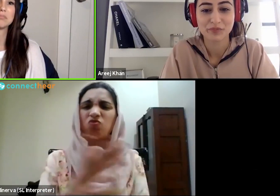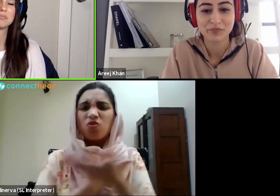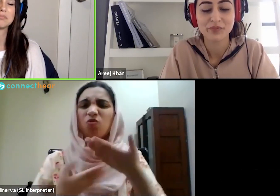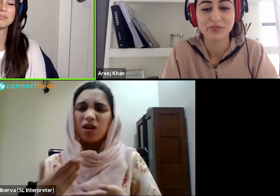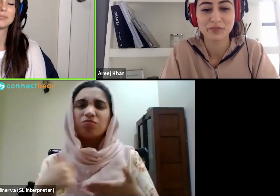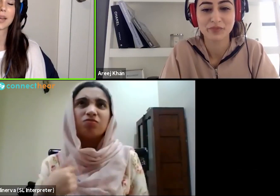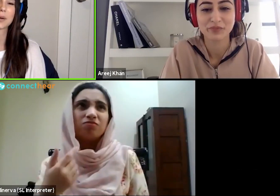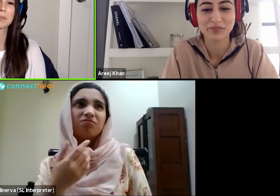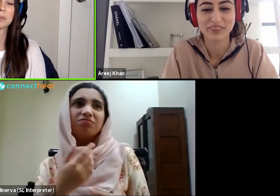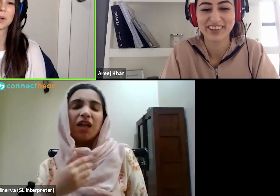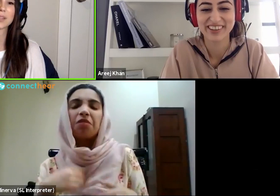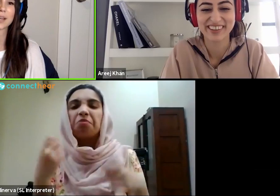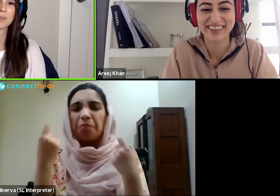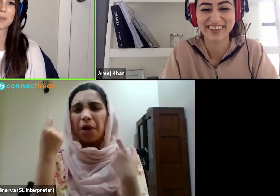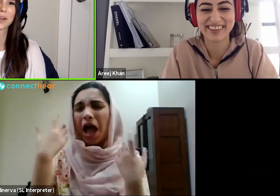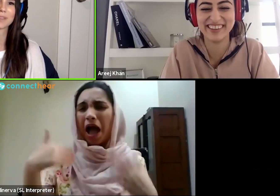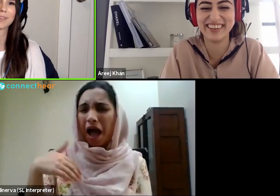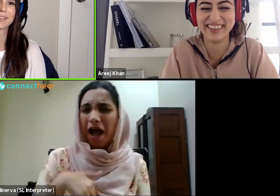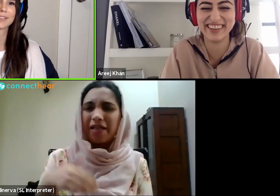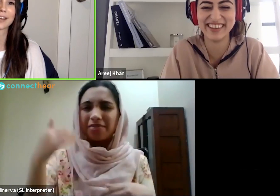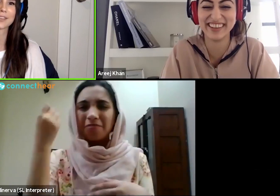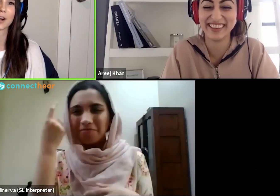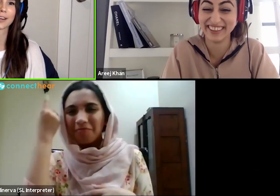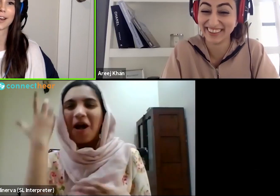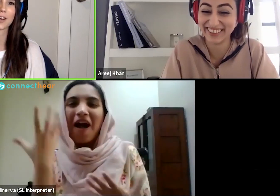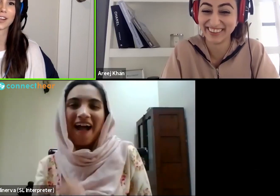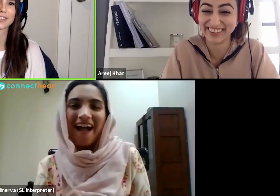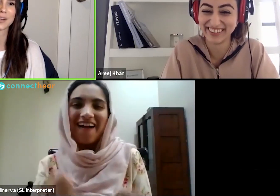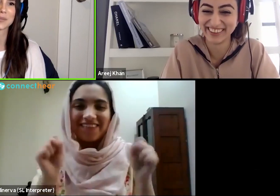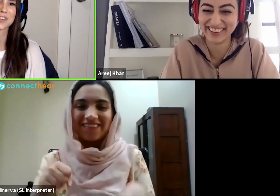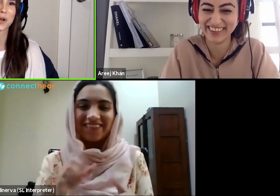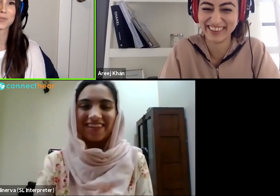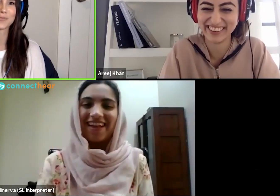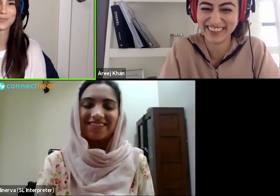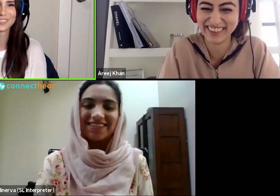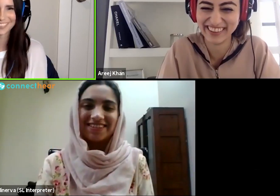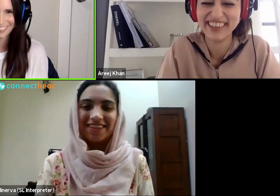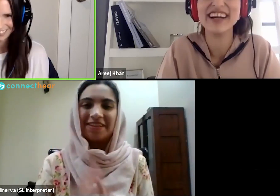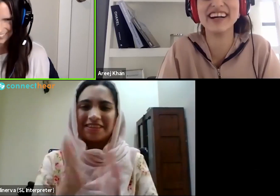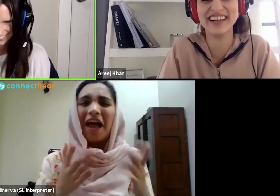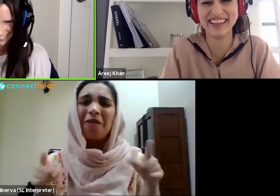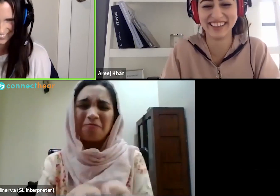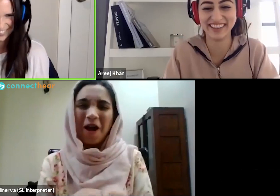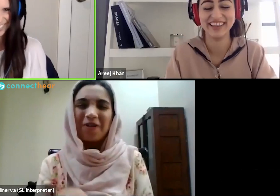and angry people all the time. Apparently, our sign is dark and angry, so we joke.